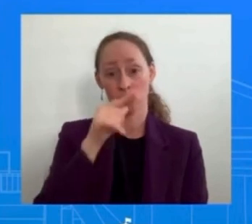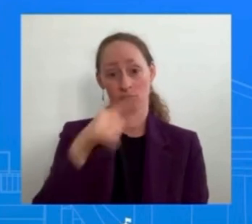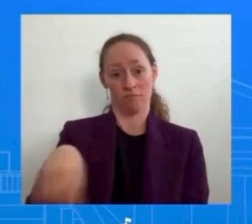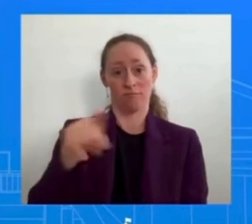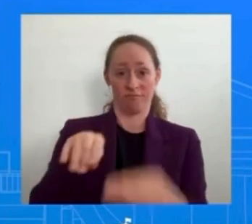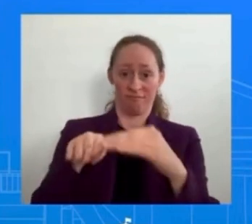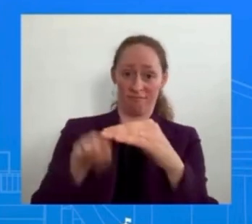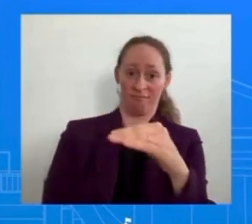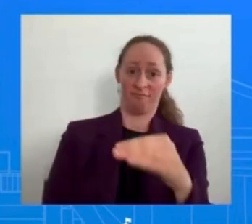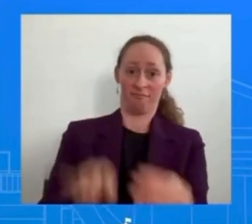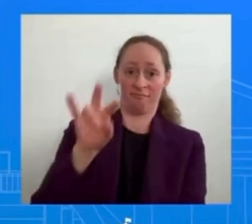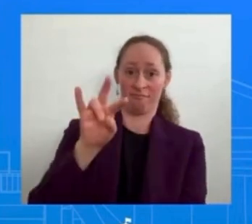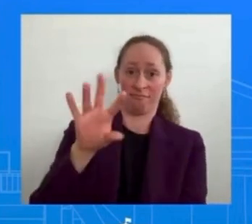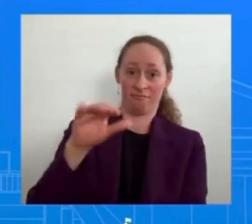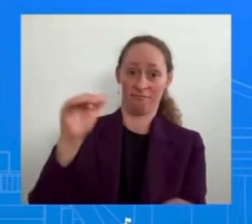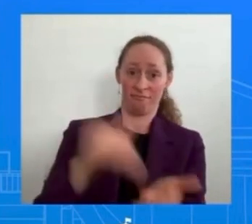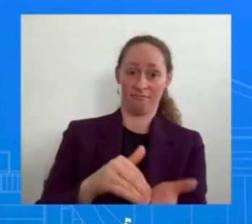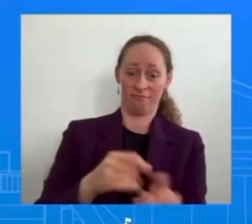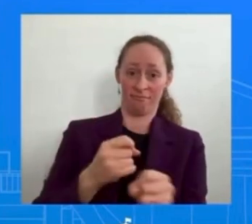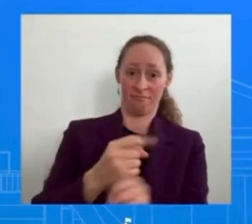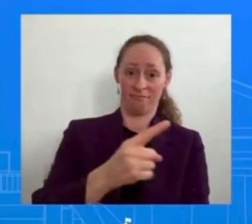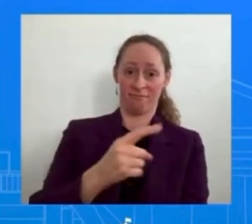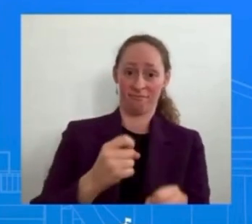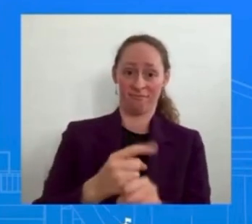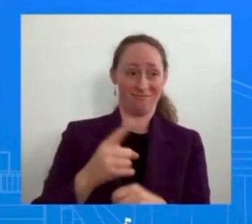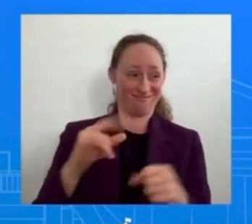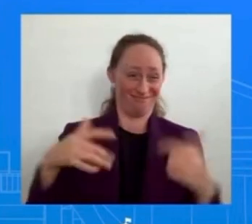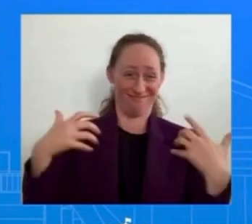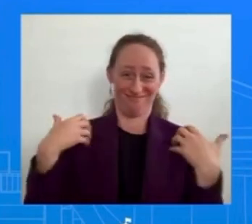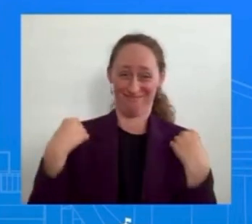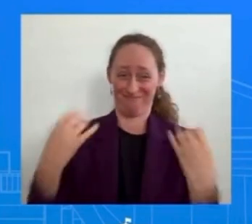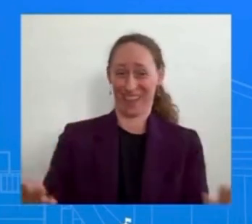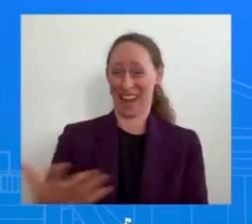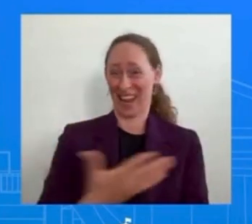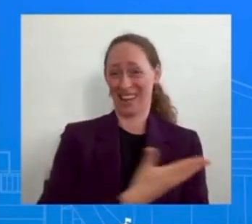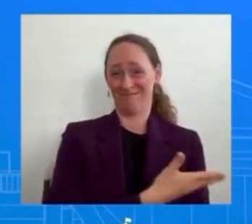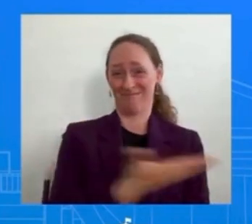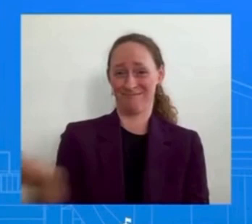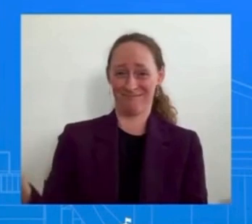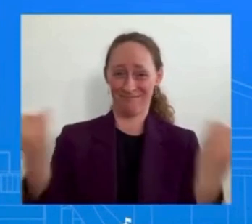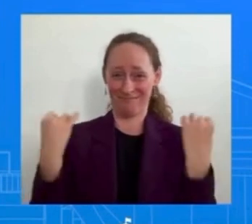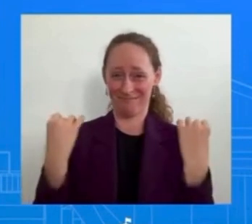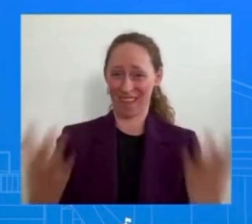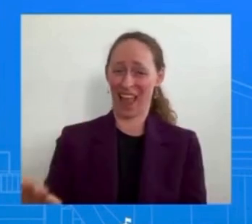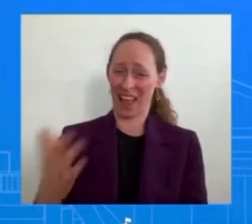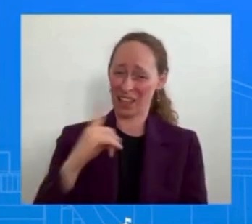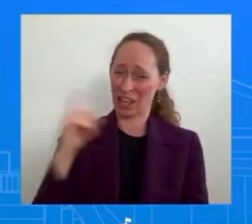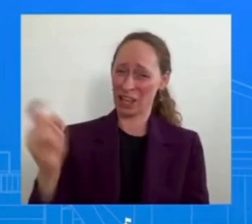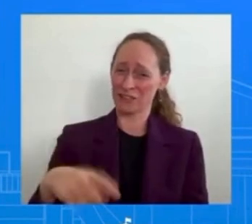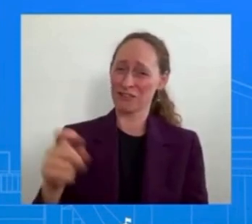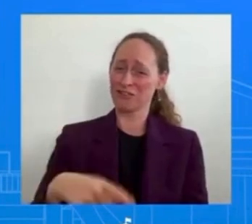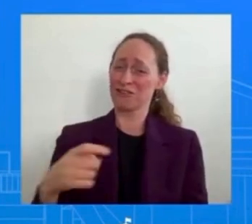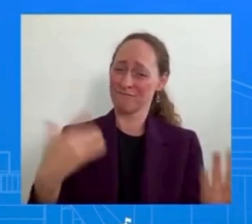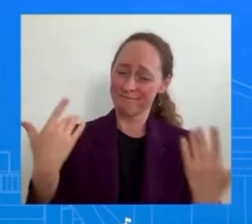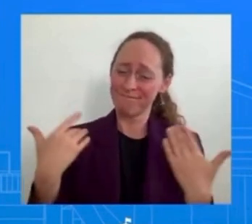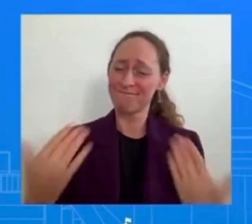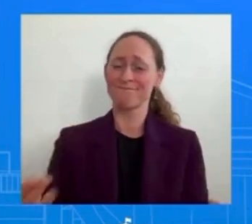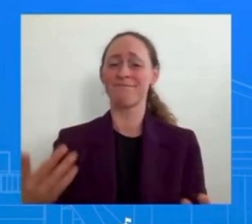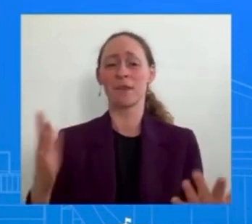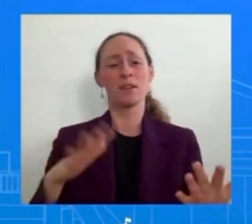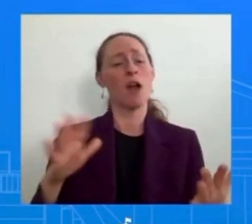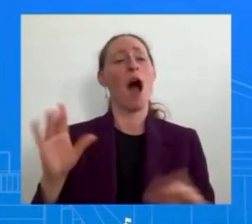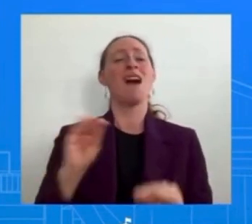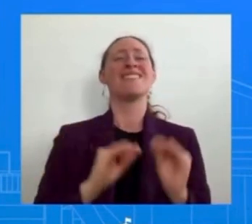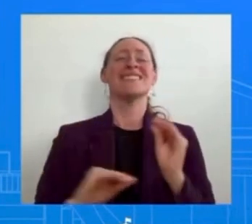what we're talking about, who deserve to have a little bit of breathing room. And if we do this, you're talking about Target, if we do this, are able to